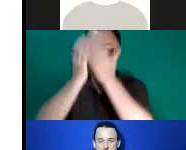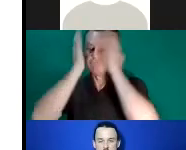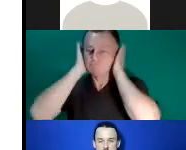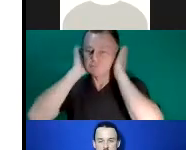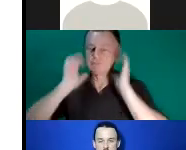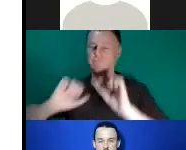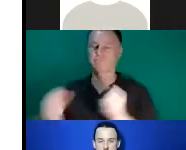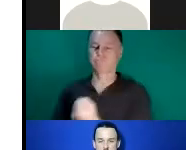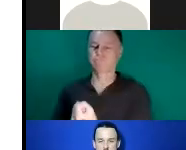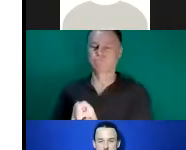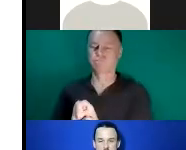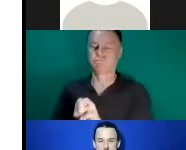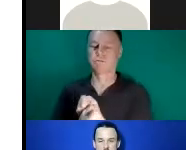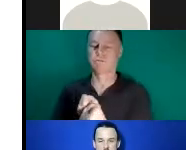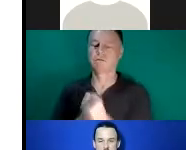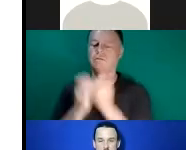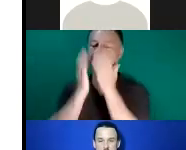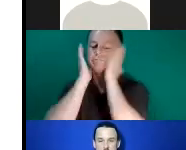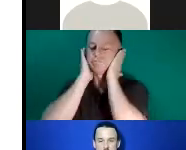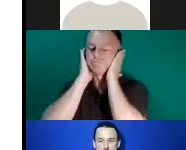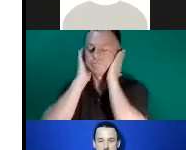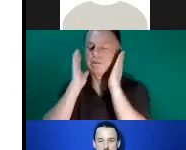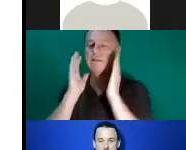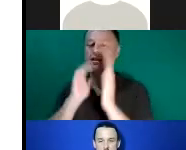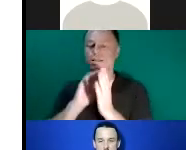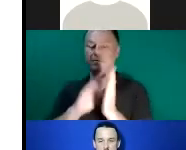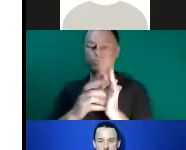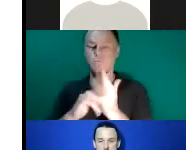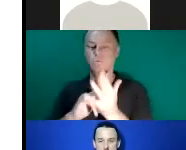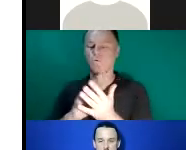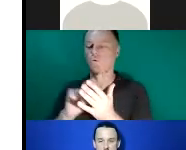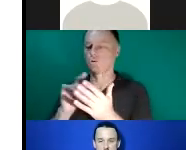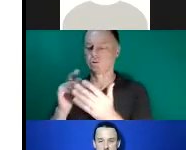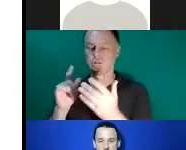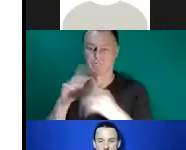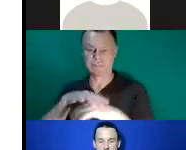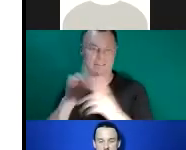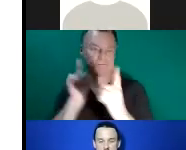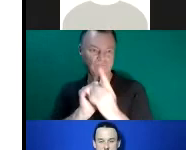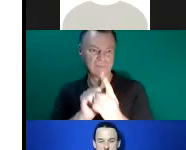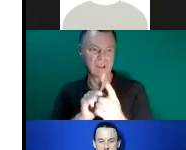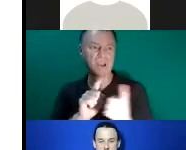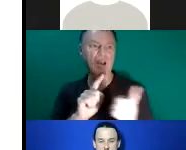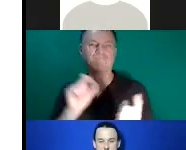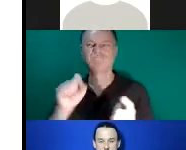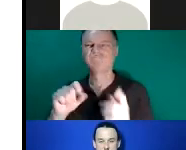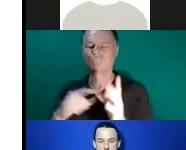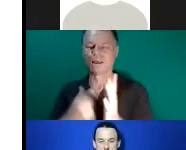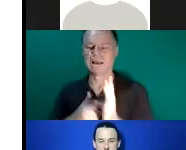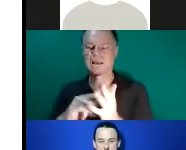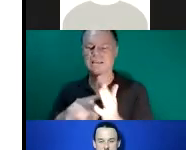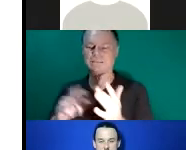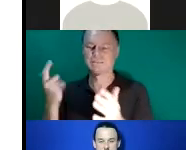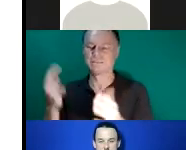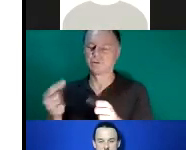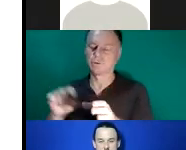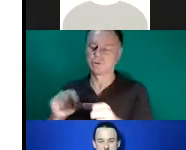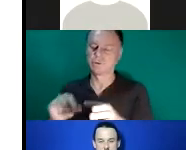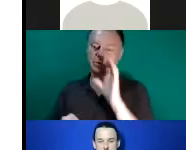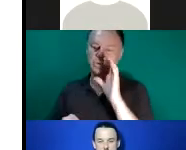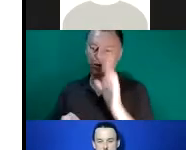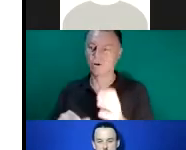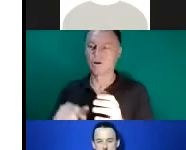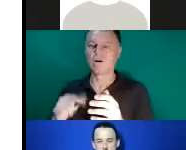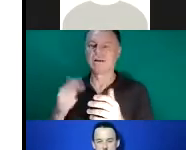attention turned to Moores, who quickly confessed to the killings, revealing he had switched from arsenic to chloroform because it was easier